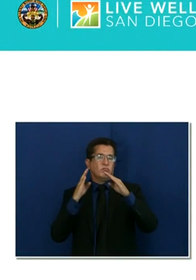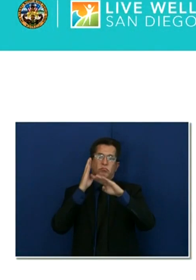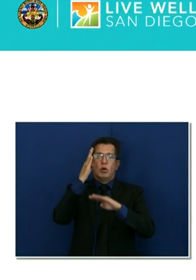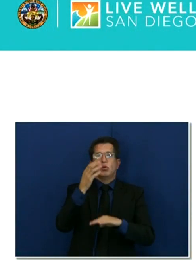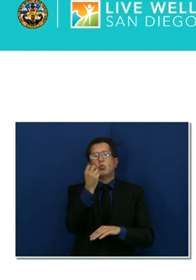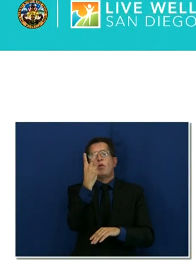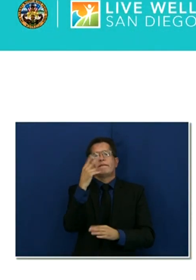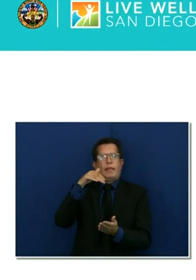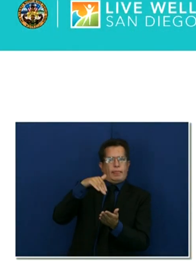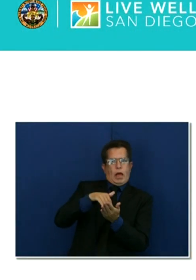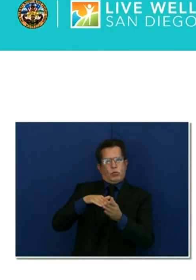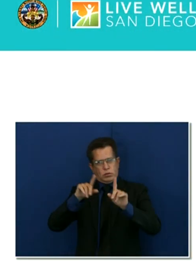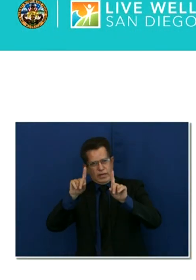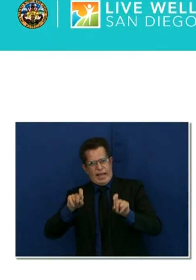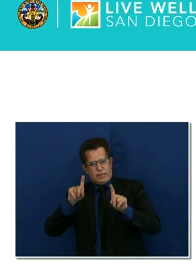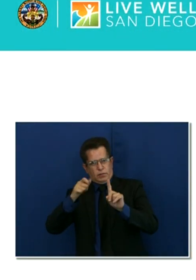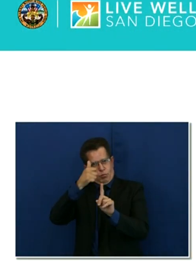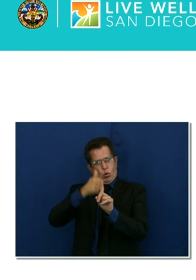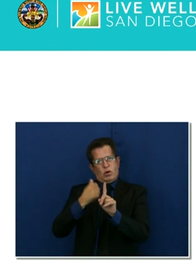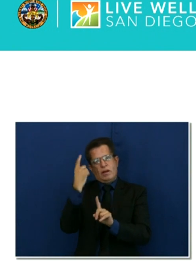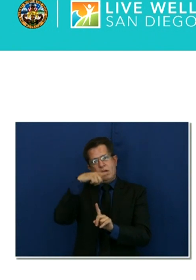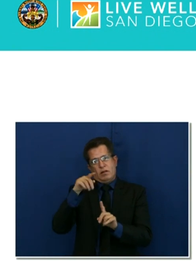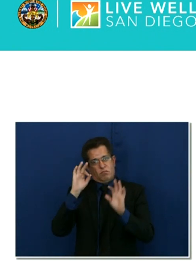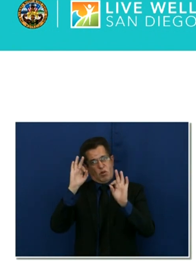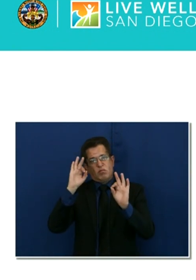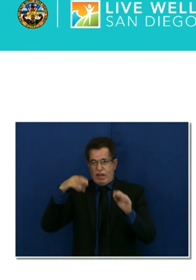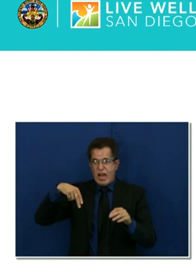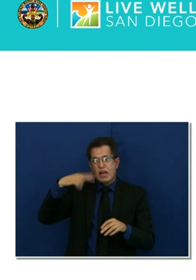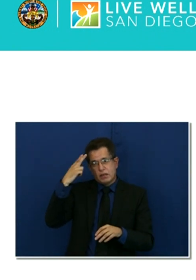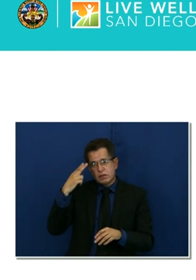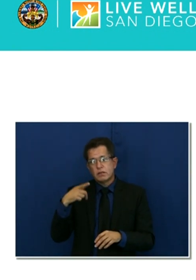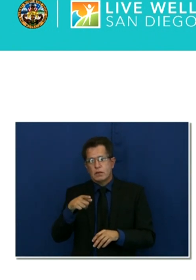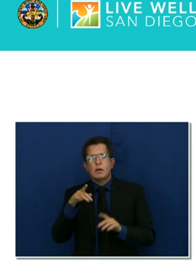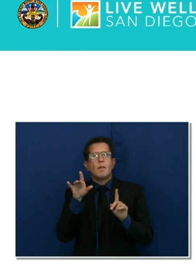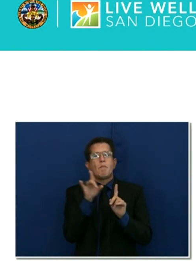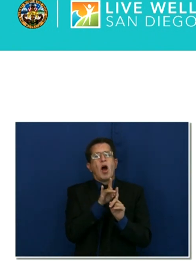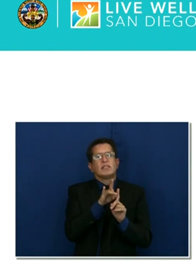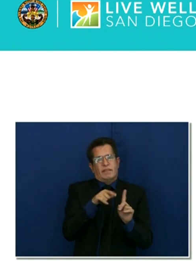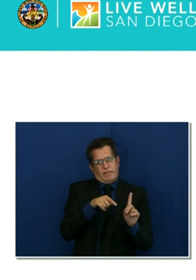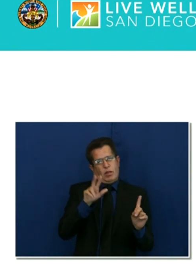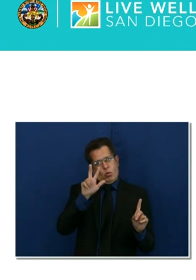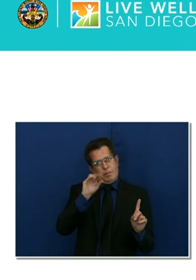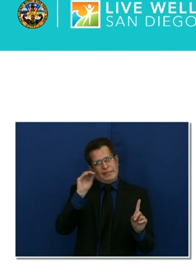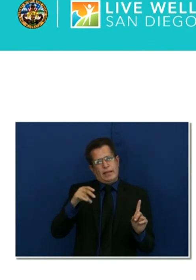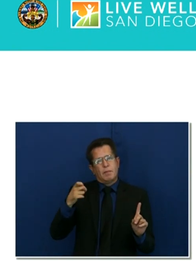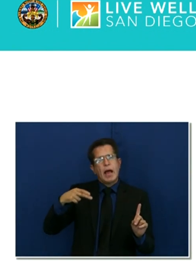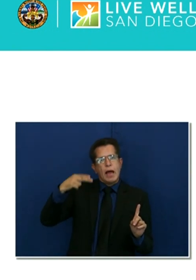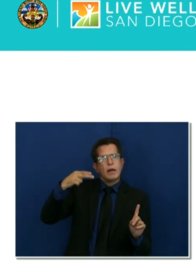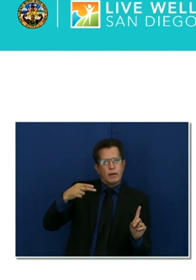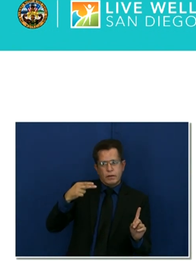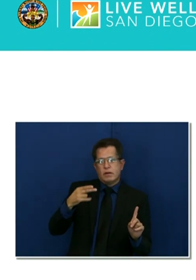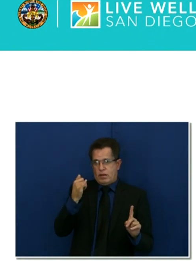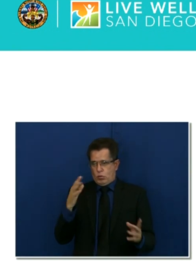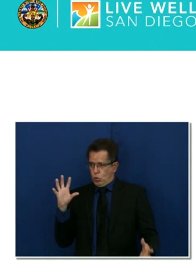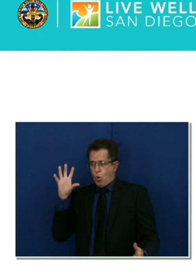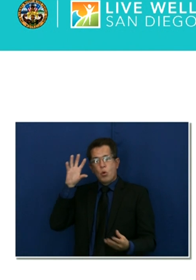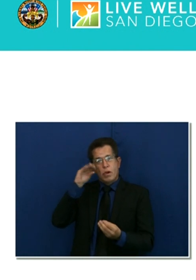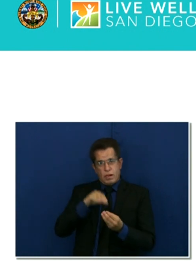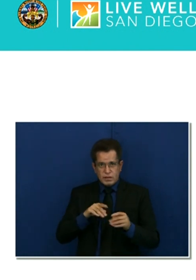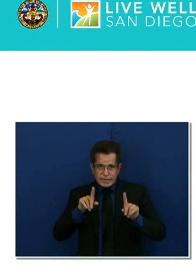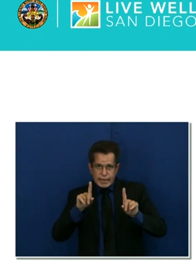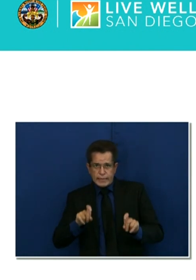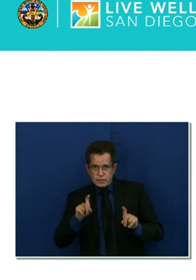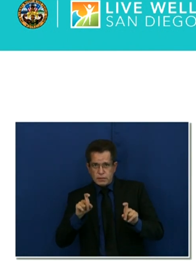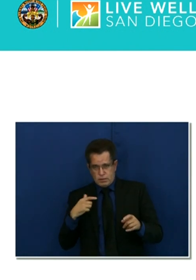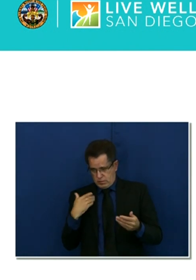tests average per day. Percentage of positive up slightly there at 3%. Total tests we are pushing, and perhaps by tomorrow will